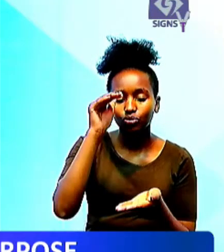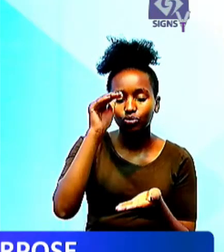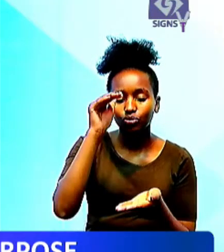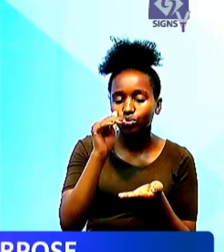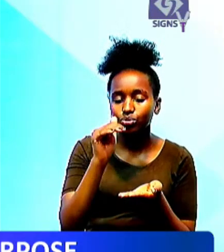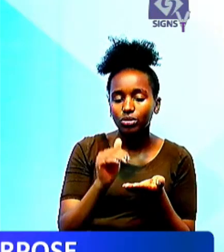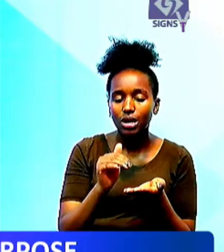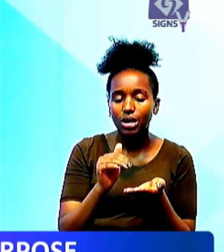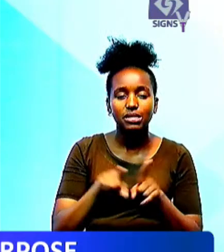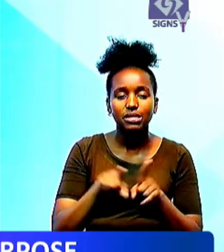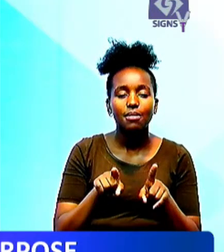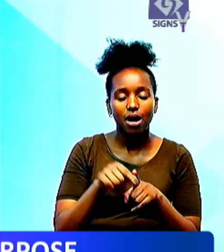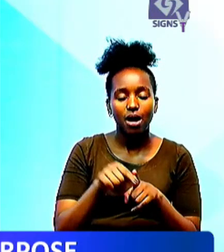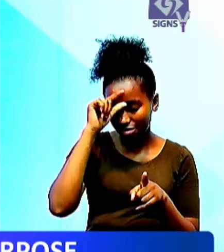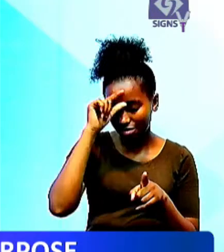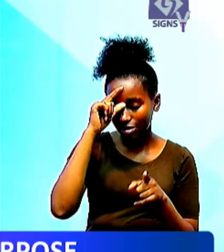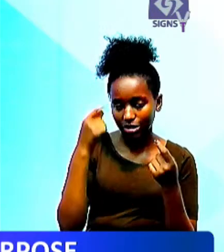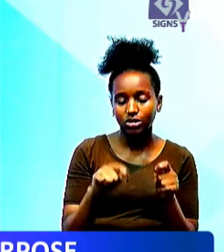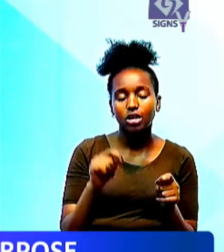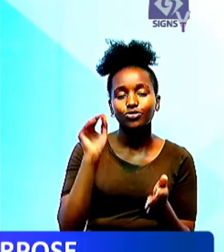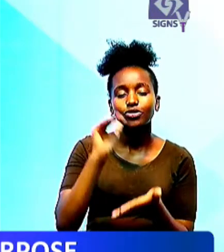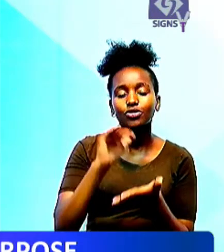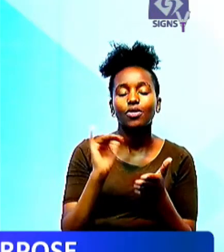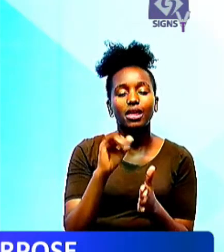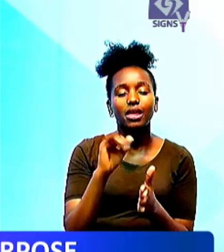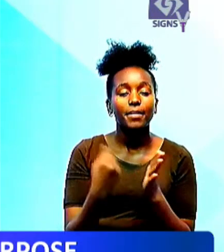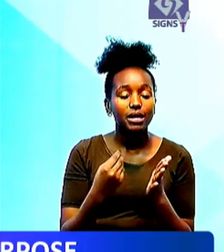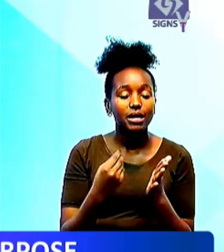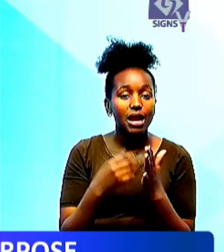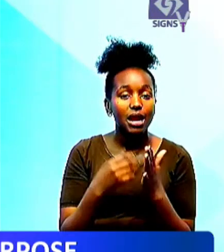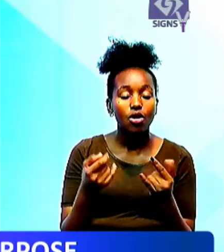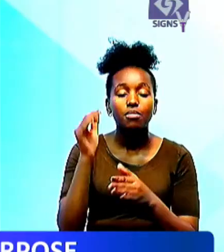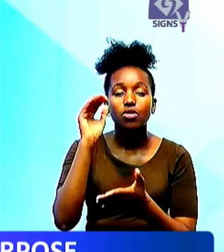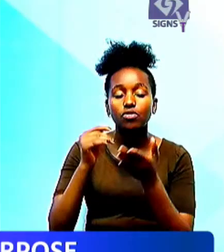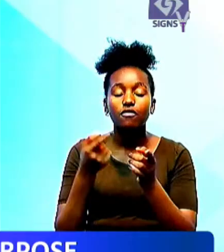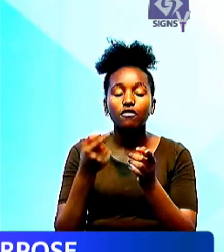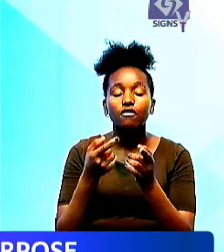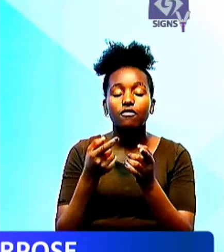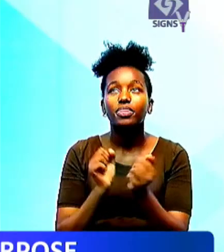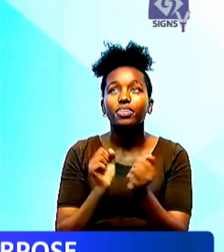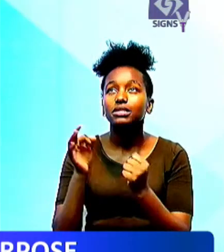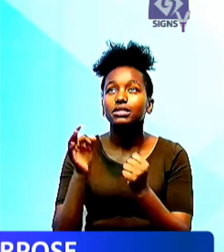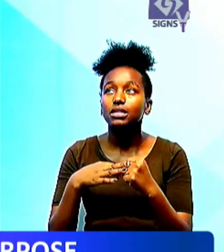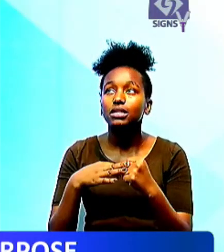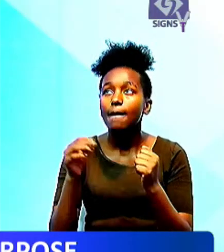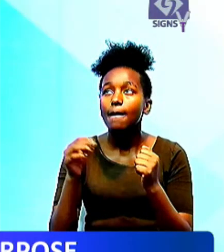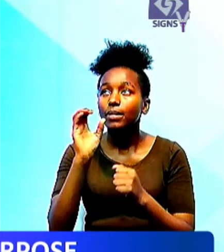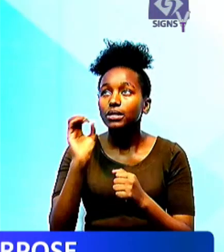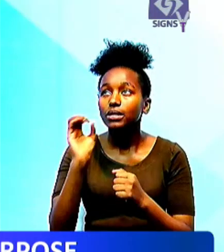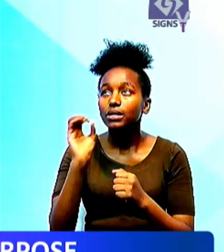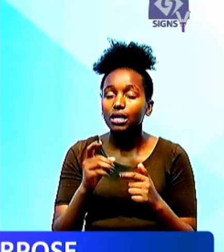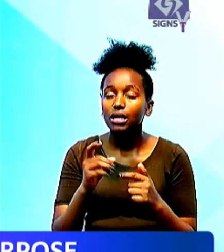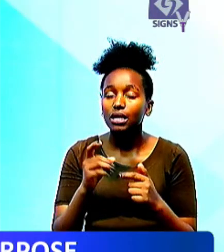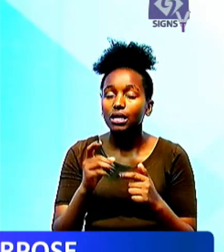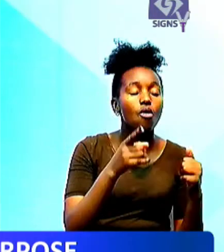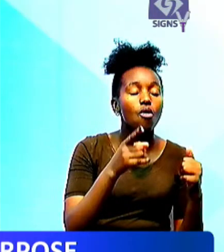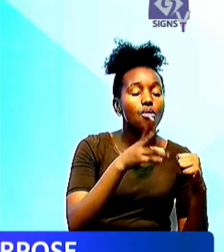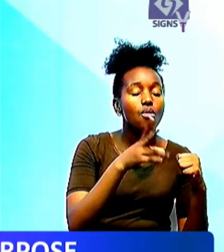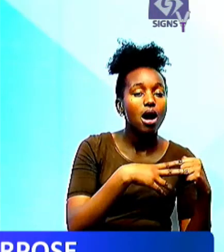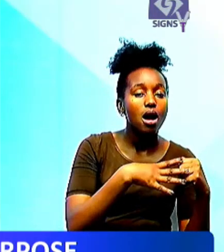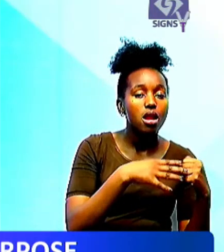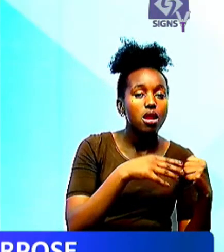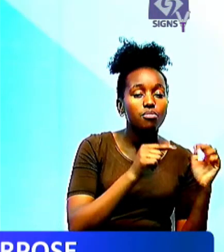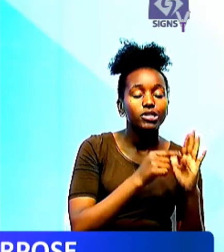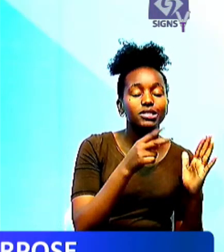call the benchmark rate. So the benchmark rate has dropped from 13%. Right now we are at 9.75. This now translates the